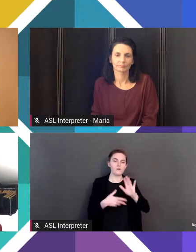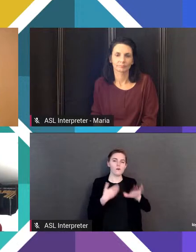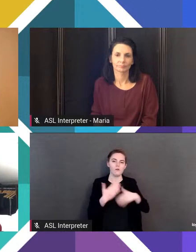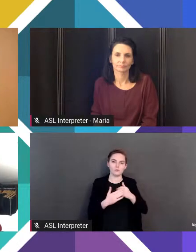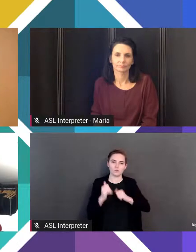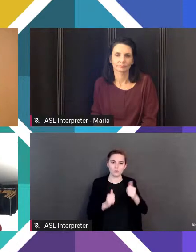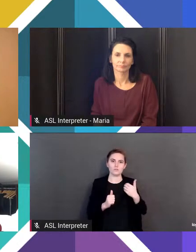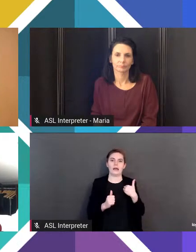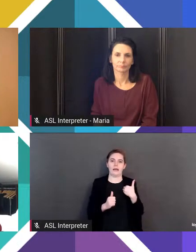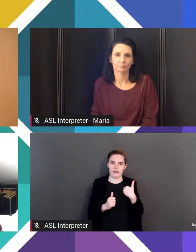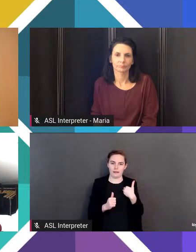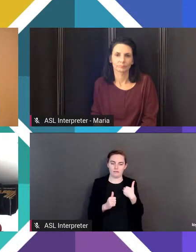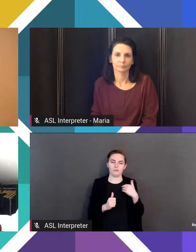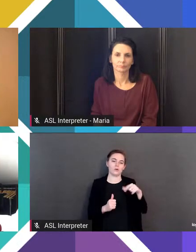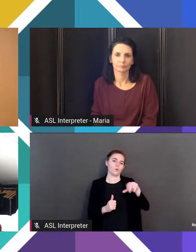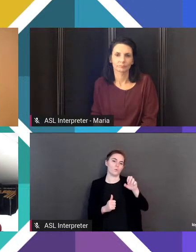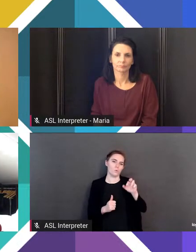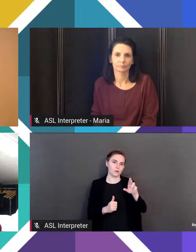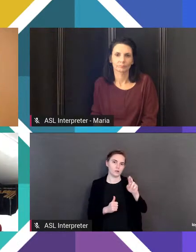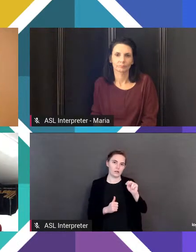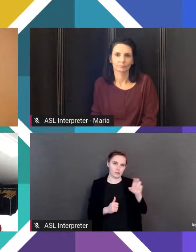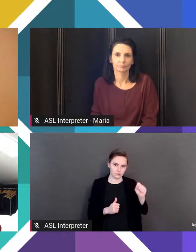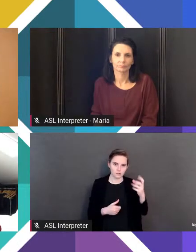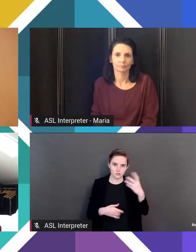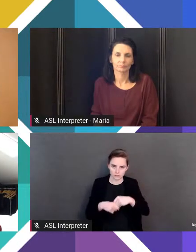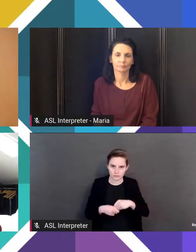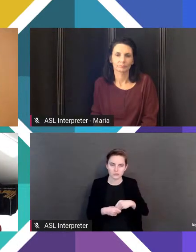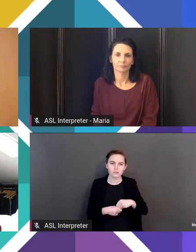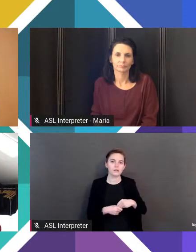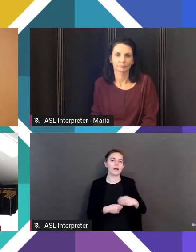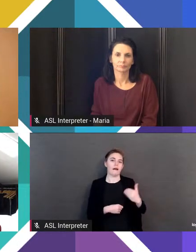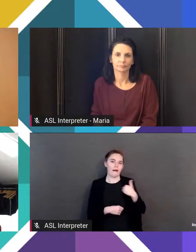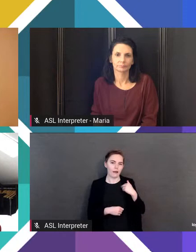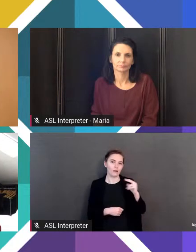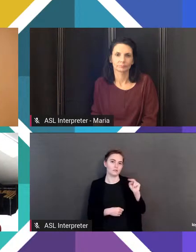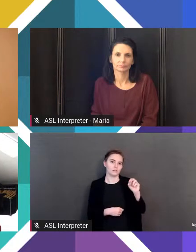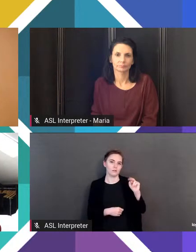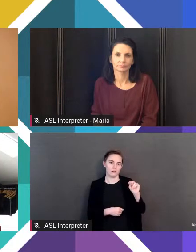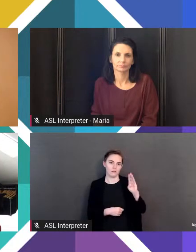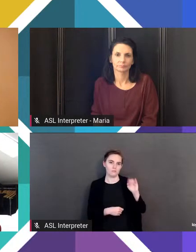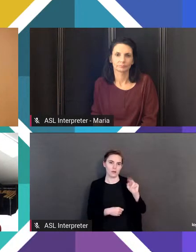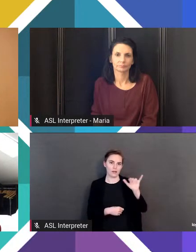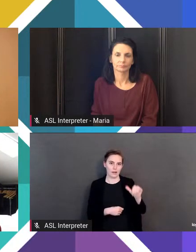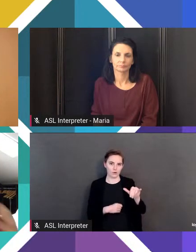representation. And so I'm extremely grateful for that. And I think,